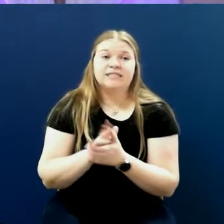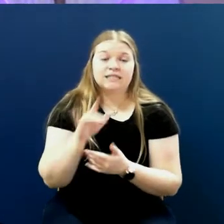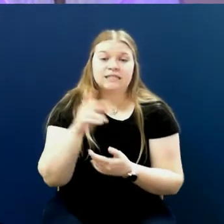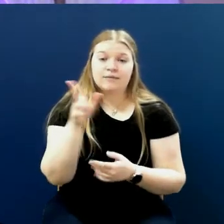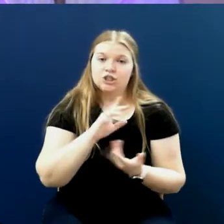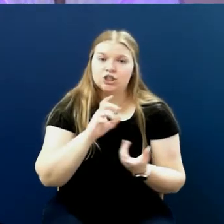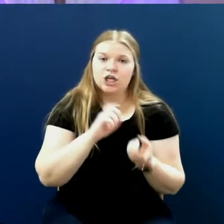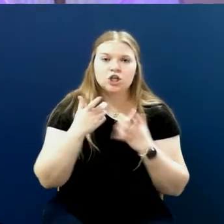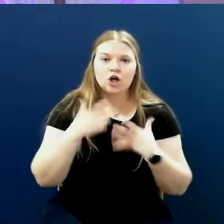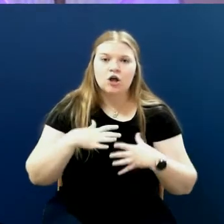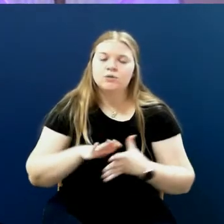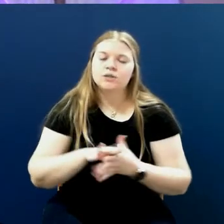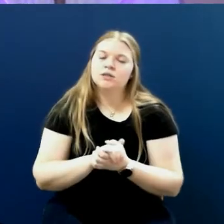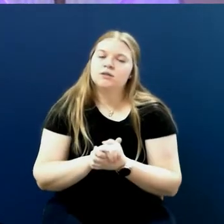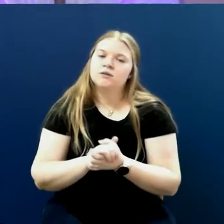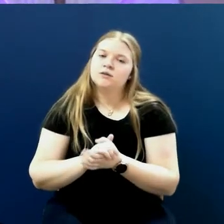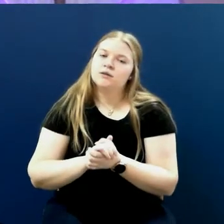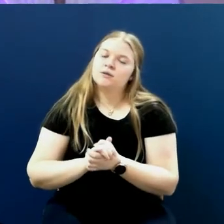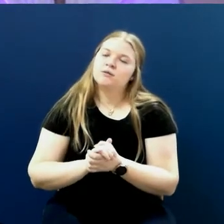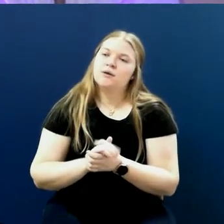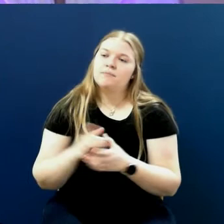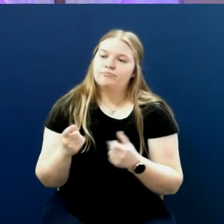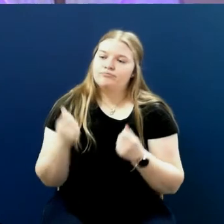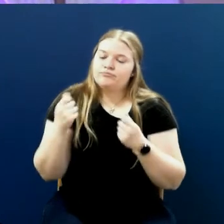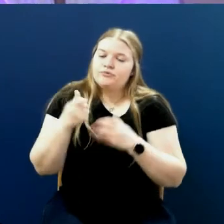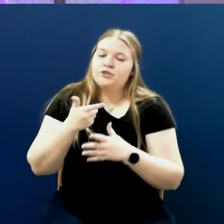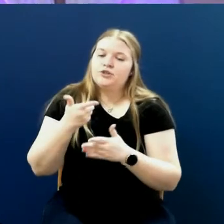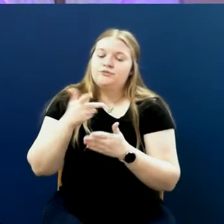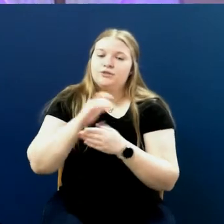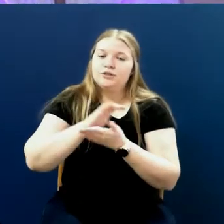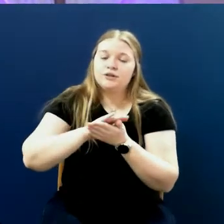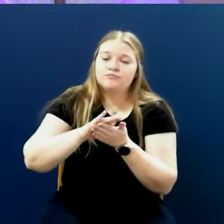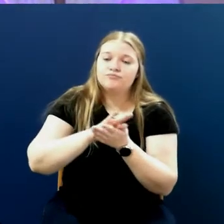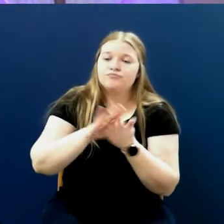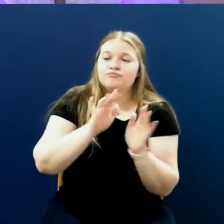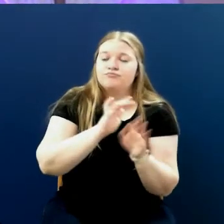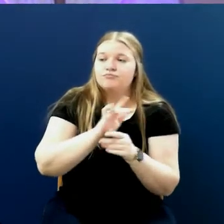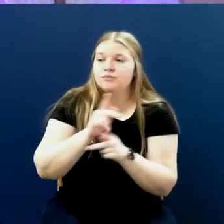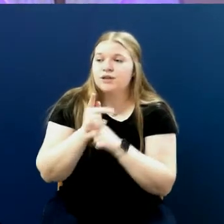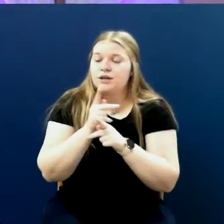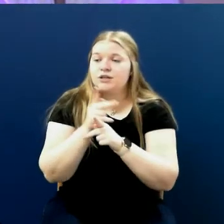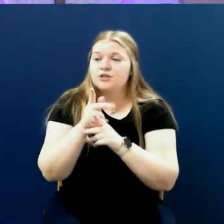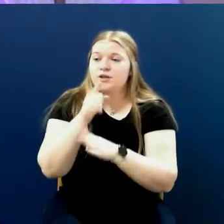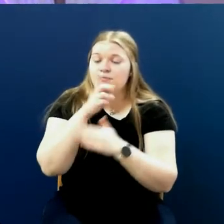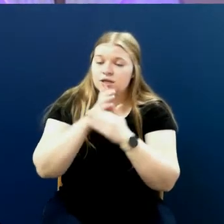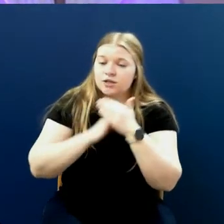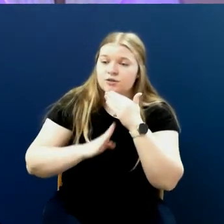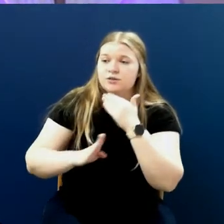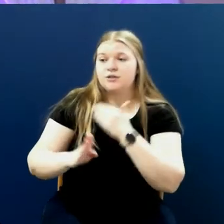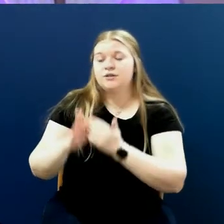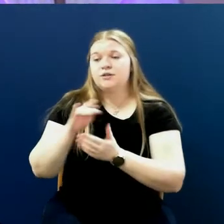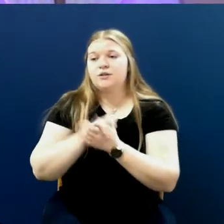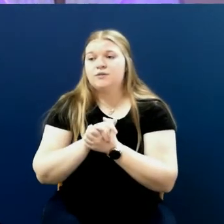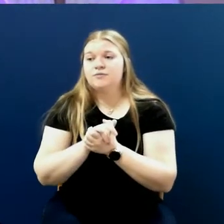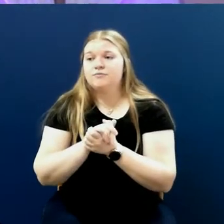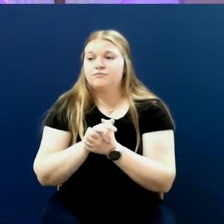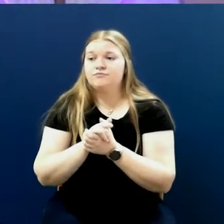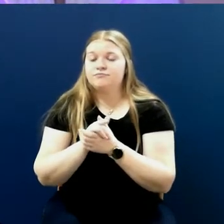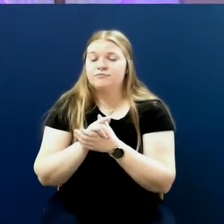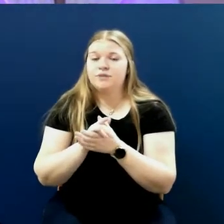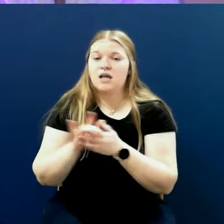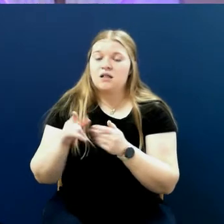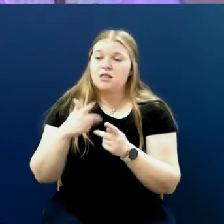changing clothes. Put on tender mercies, kindness, humility, meekness,